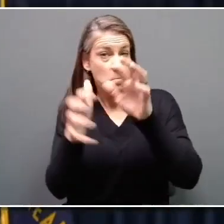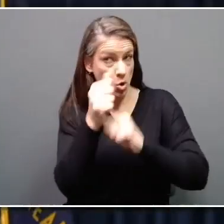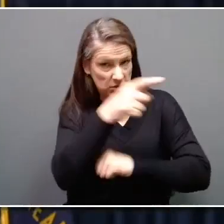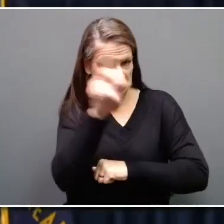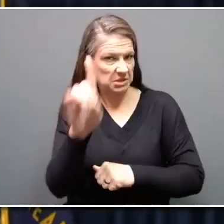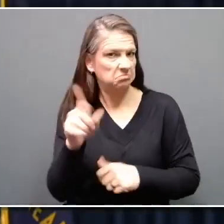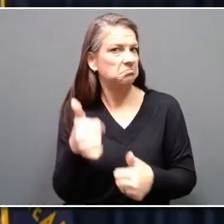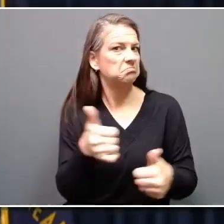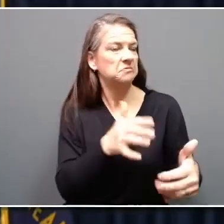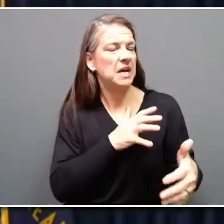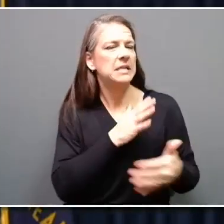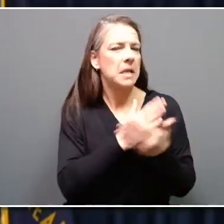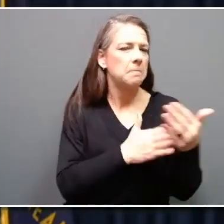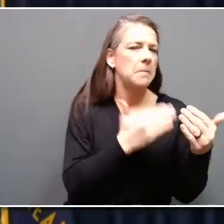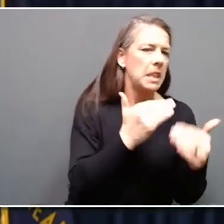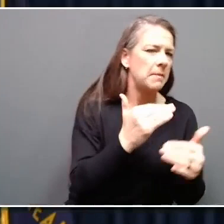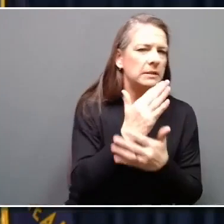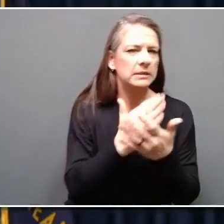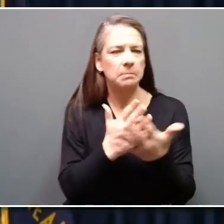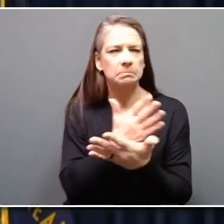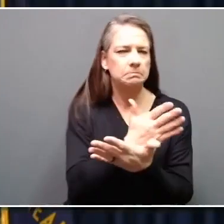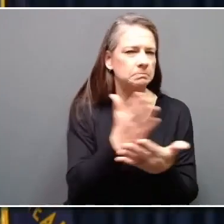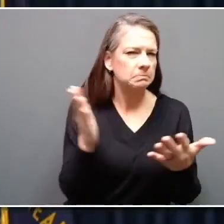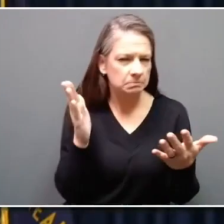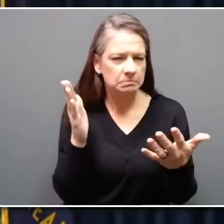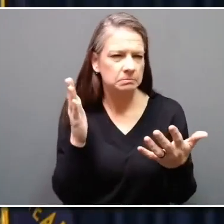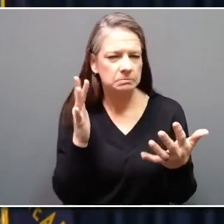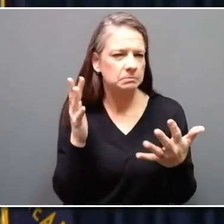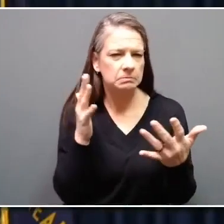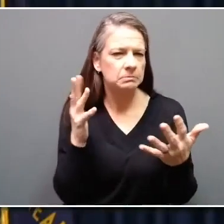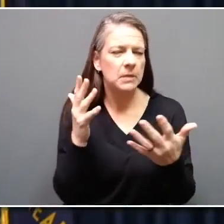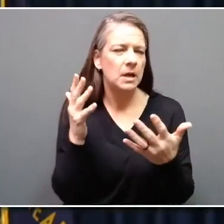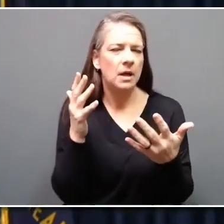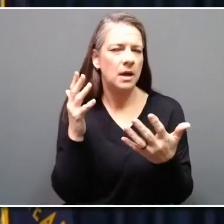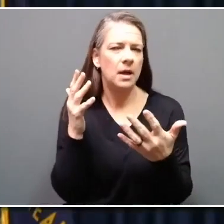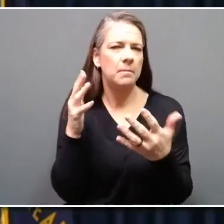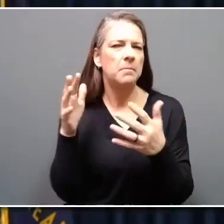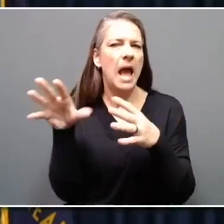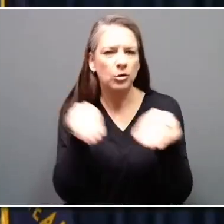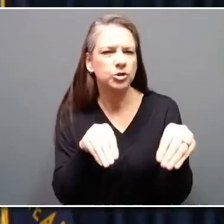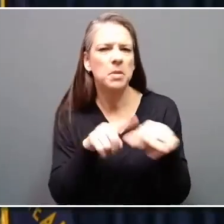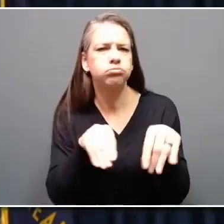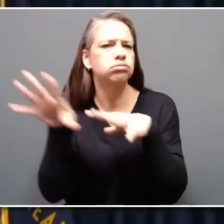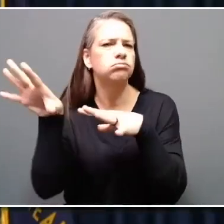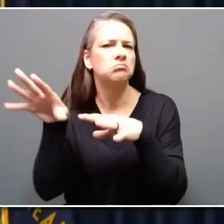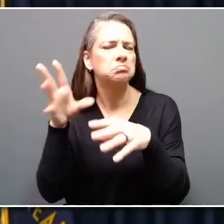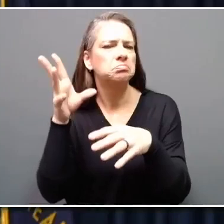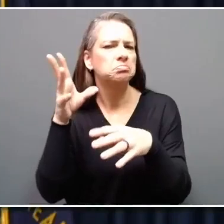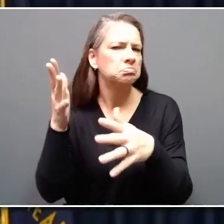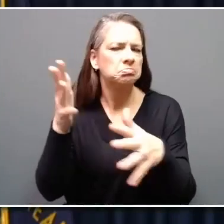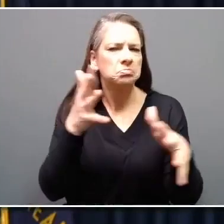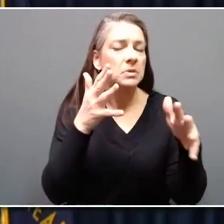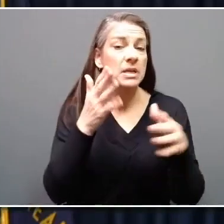very limited and short in duration outages. This is in some of these